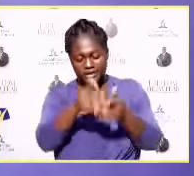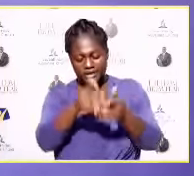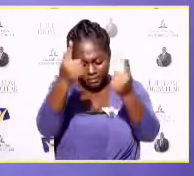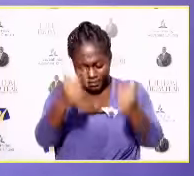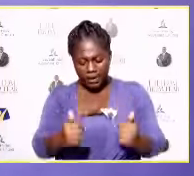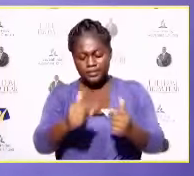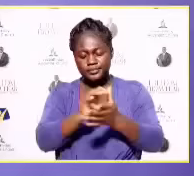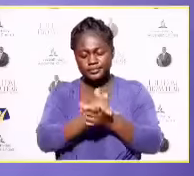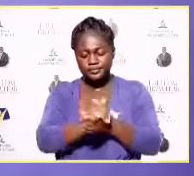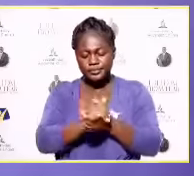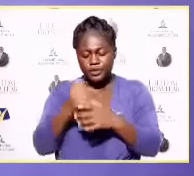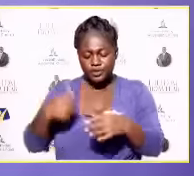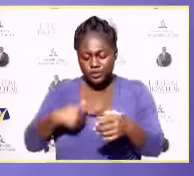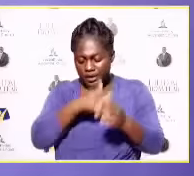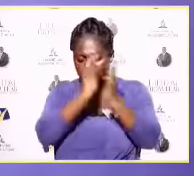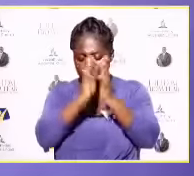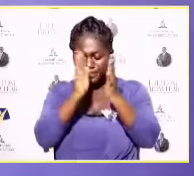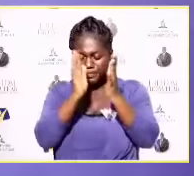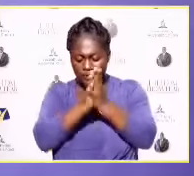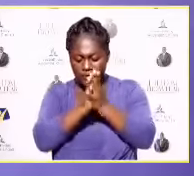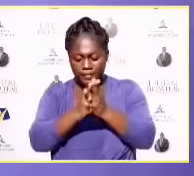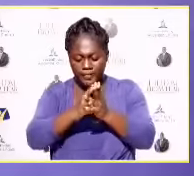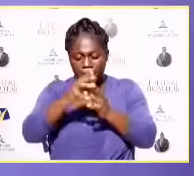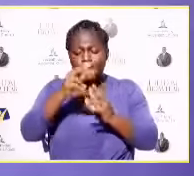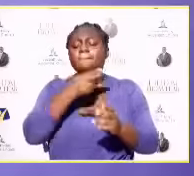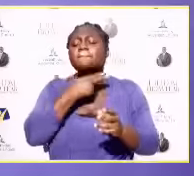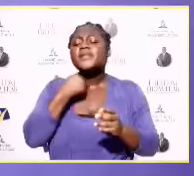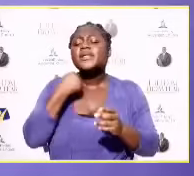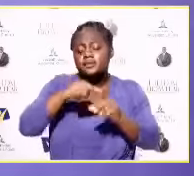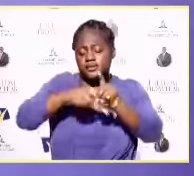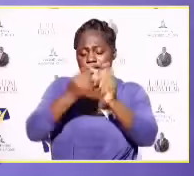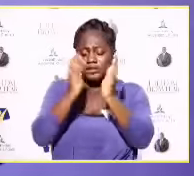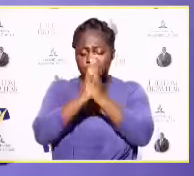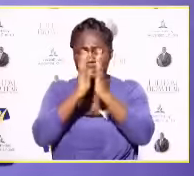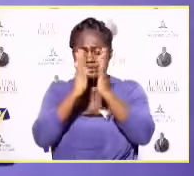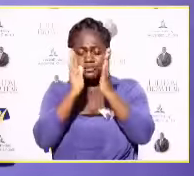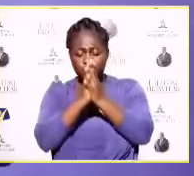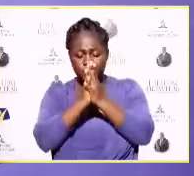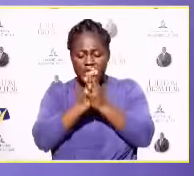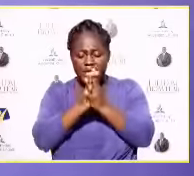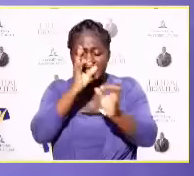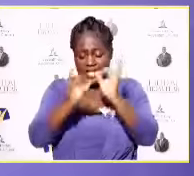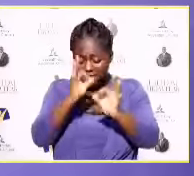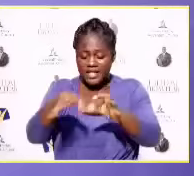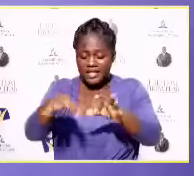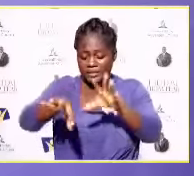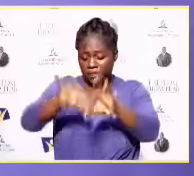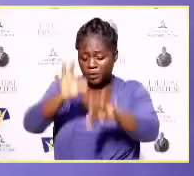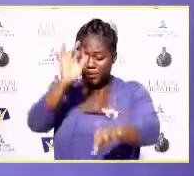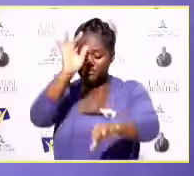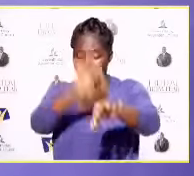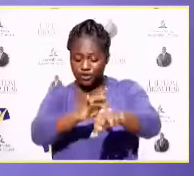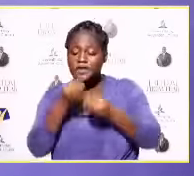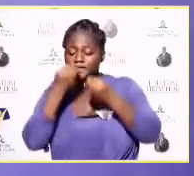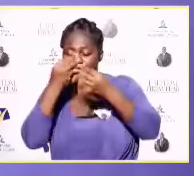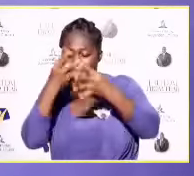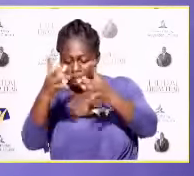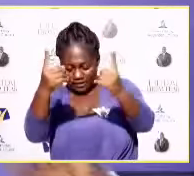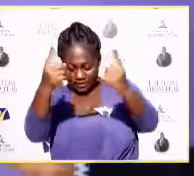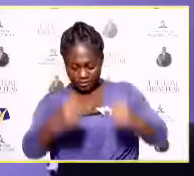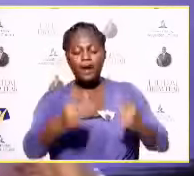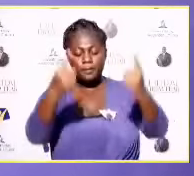Ye bompire. So for shas, yes, or bompire. Now, who won the catcher was a bra? Bra now be ye shira.